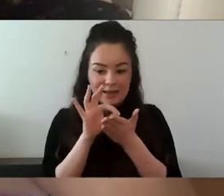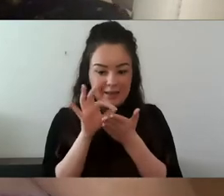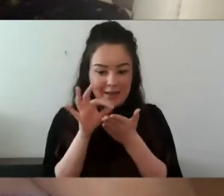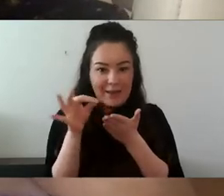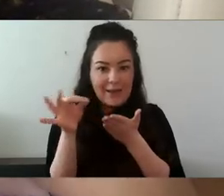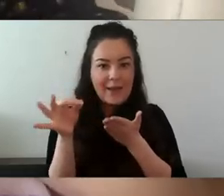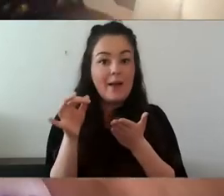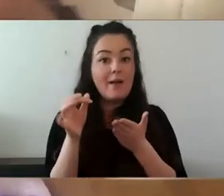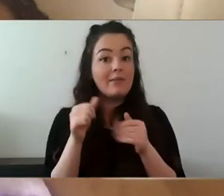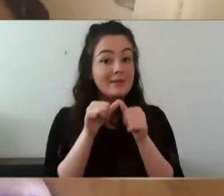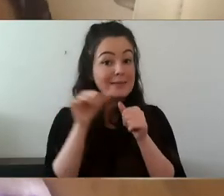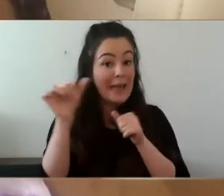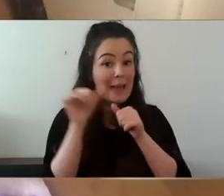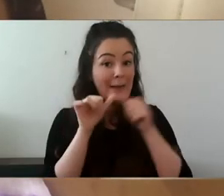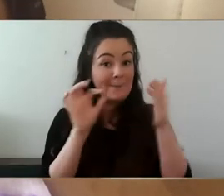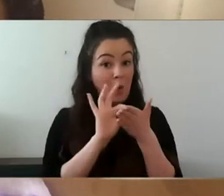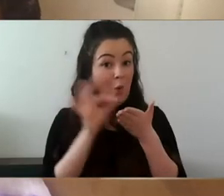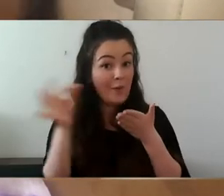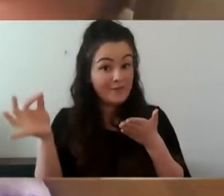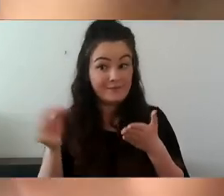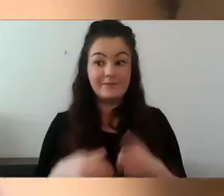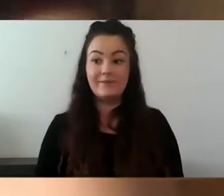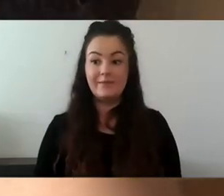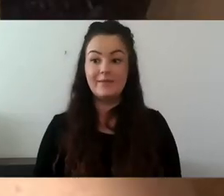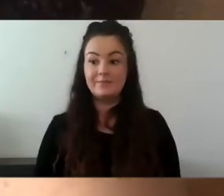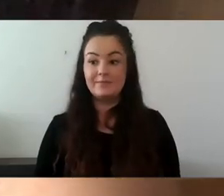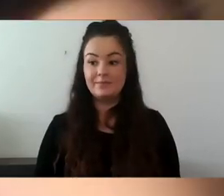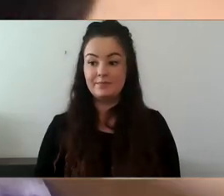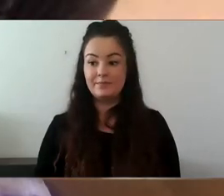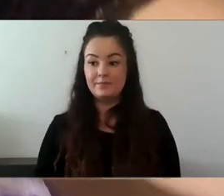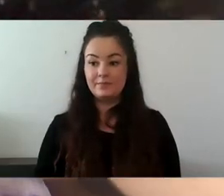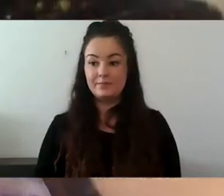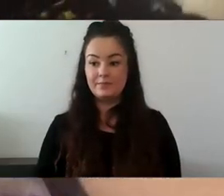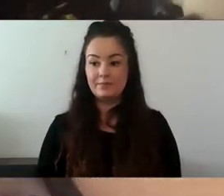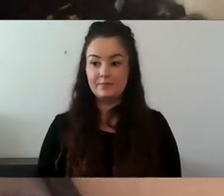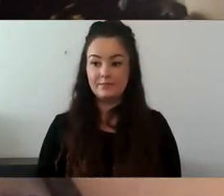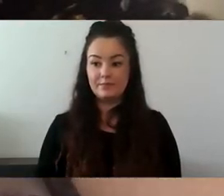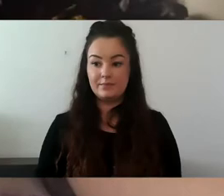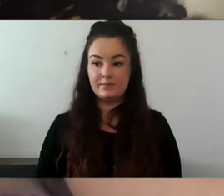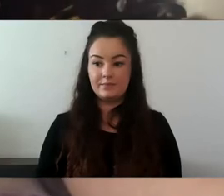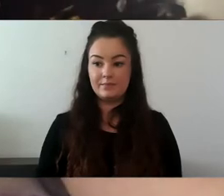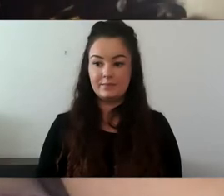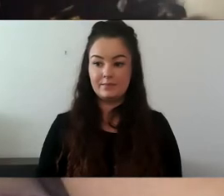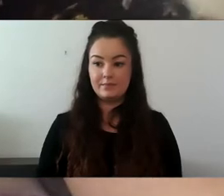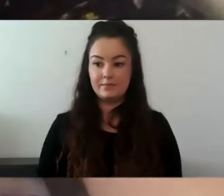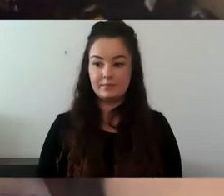carefully rip off your masking tape.